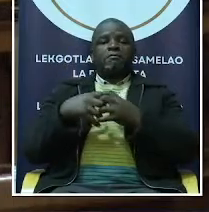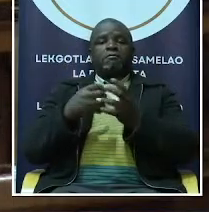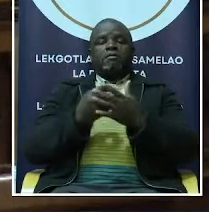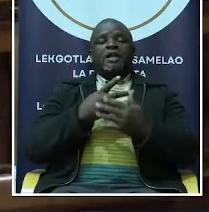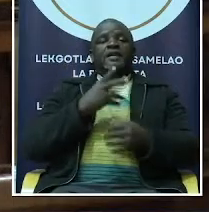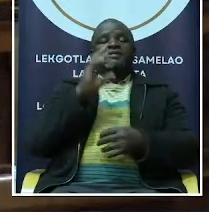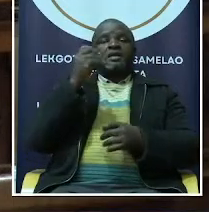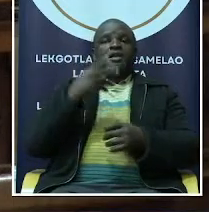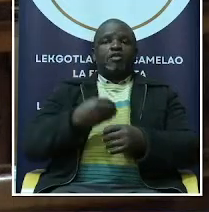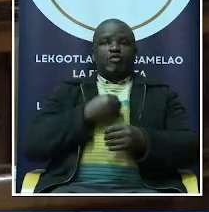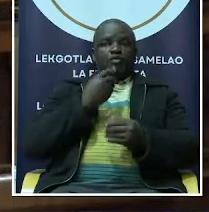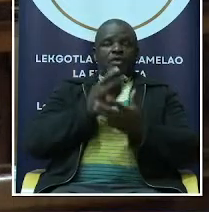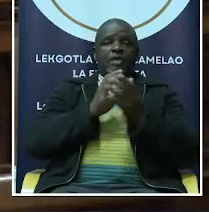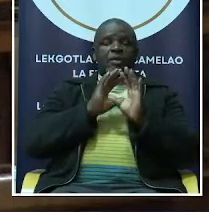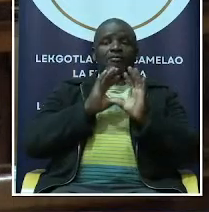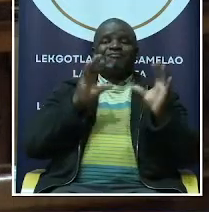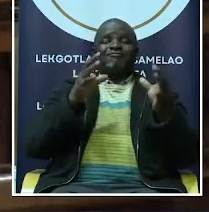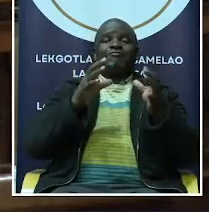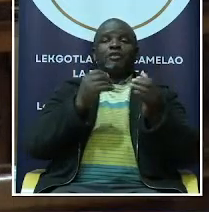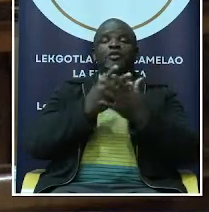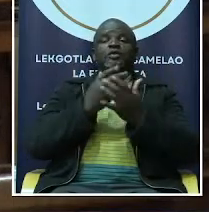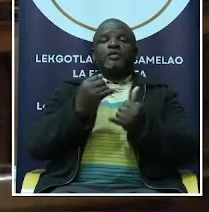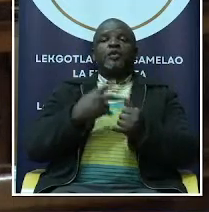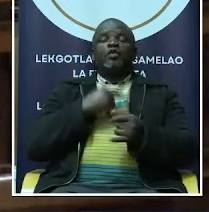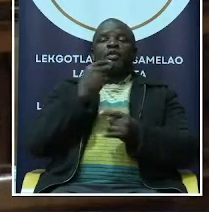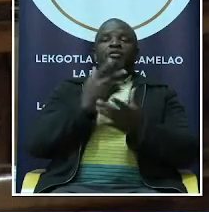Assembly to amplify youth voices in policy.